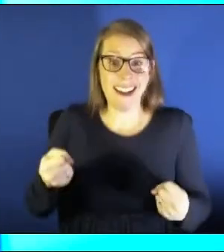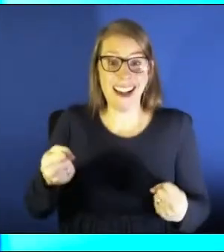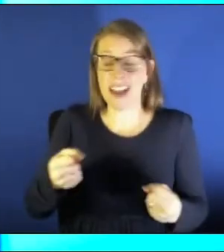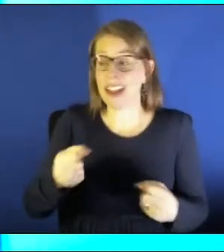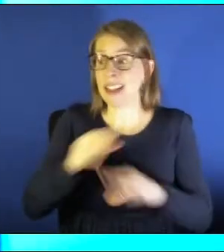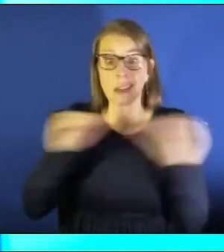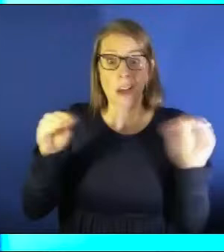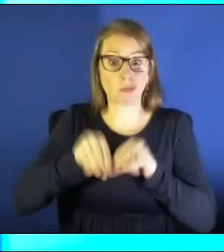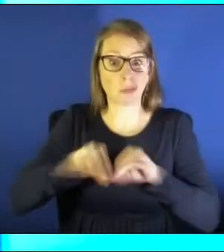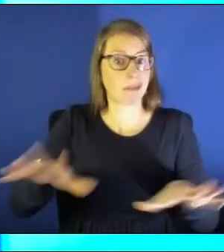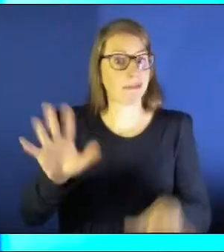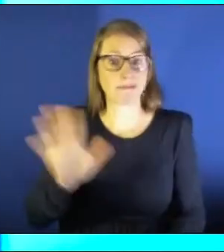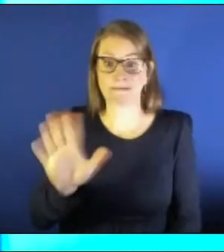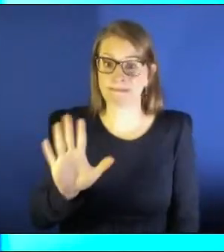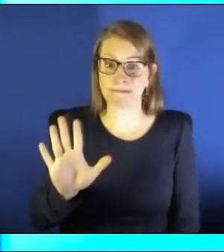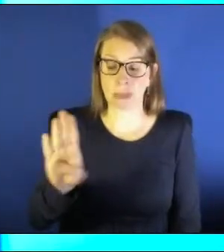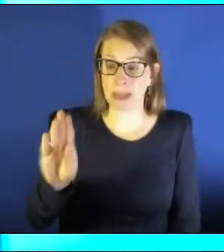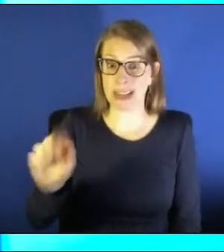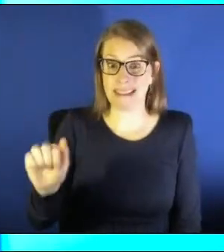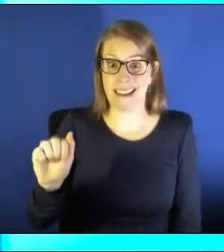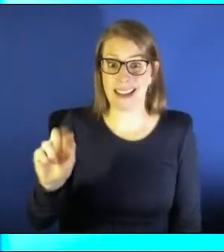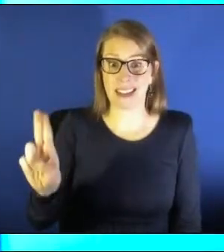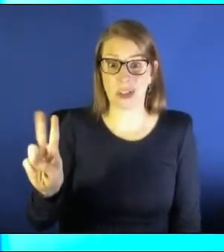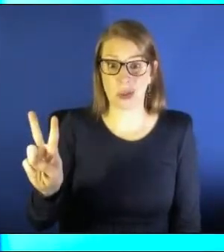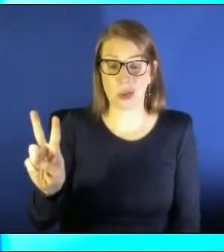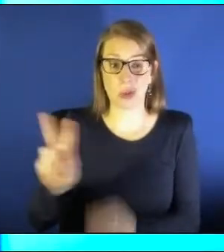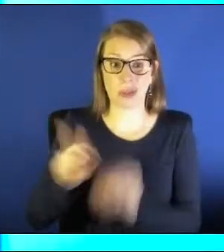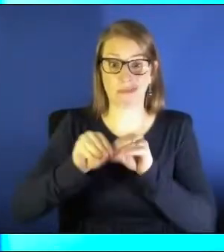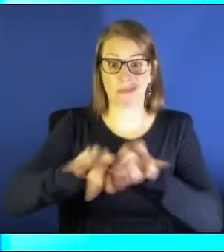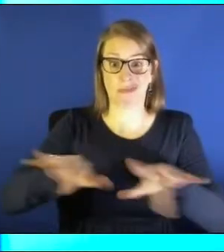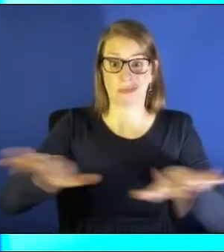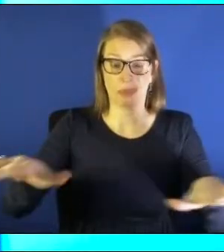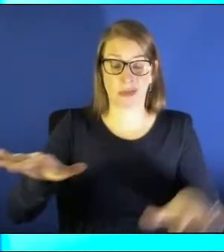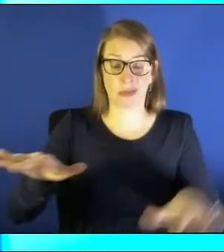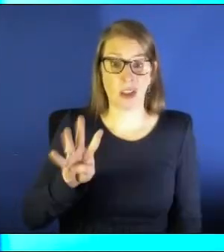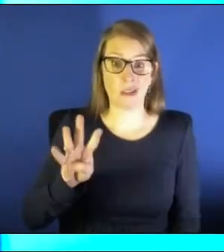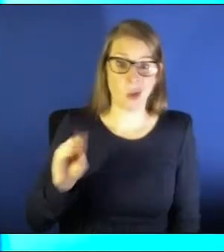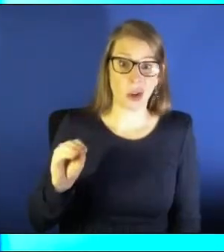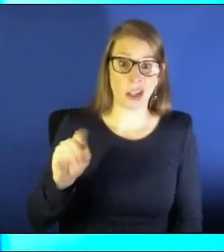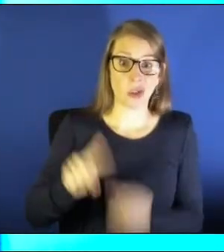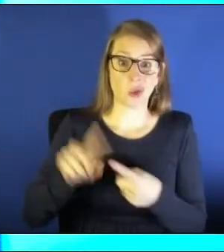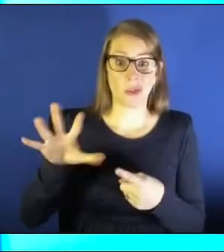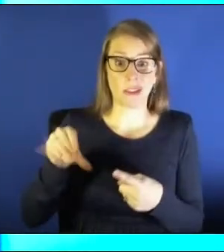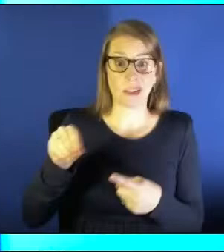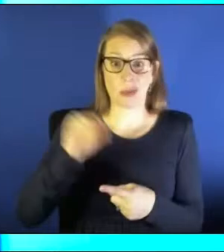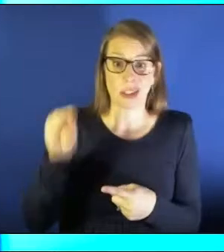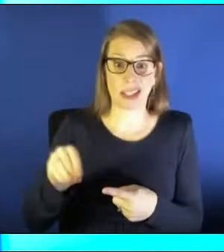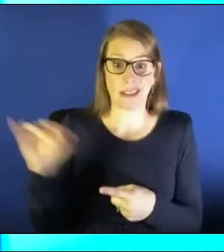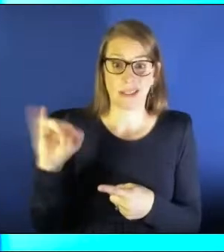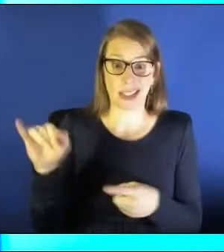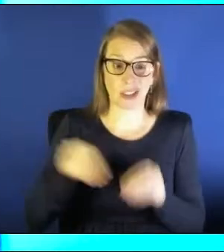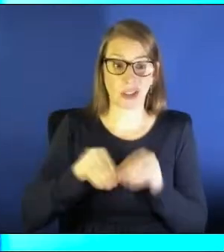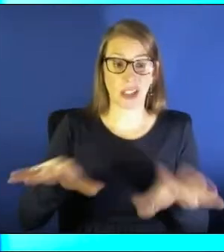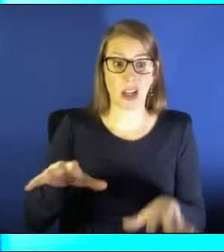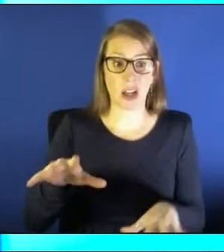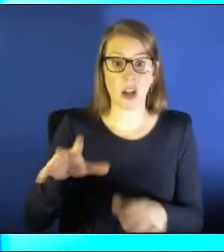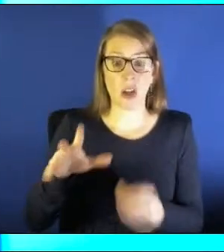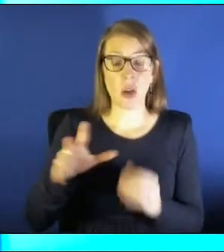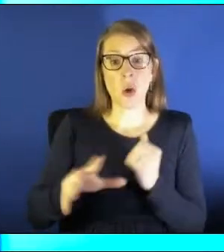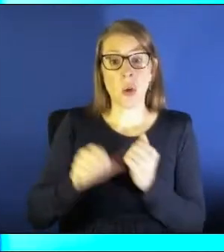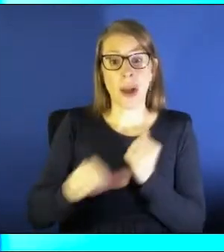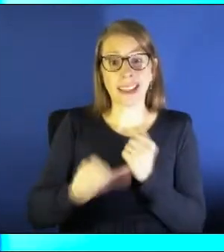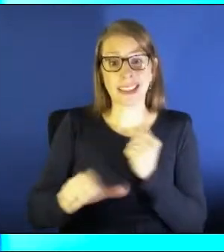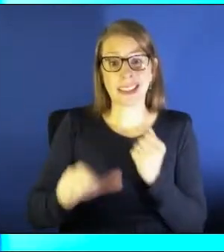on the rise. It's probably somewhere around 40 to 50% of recorded infections now. If you look at wastewater testing, my prediction is